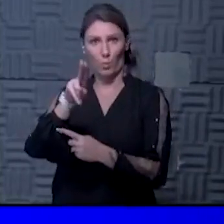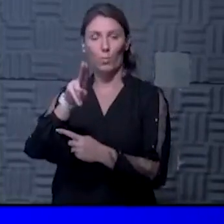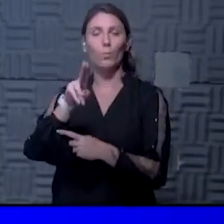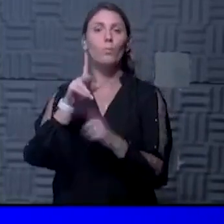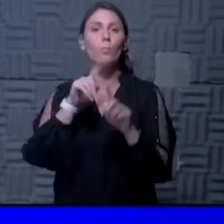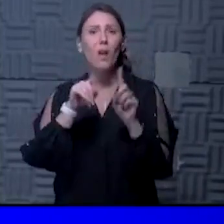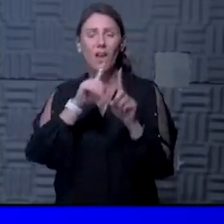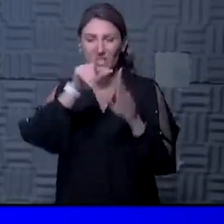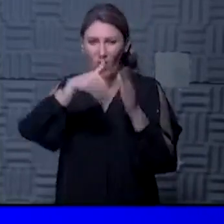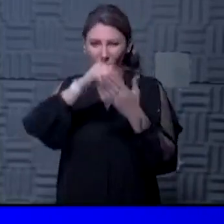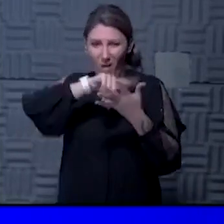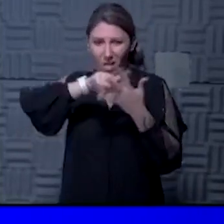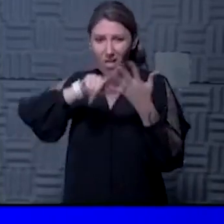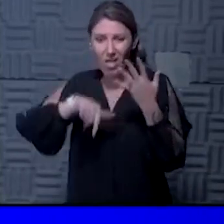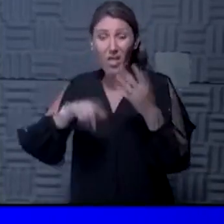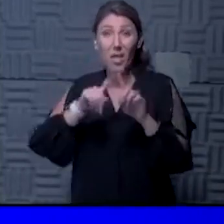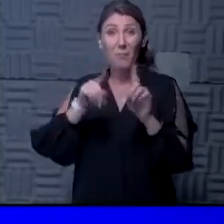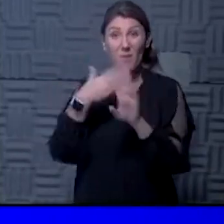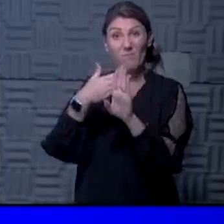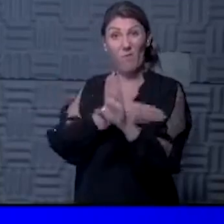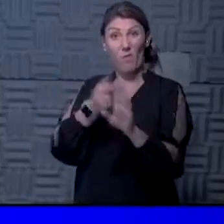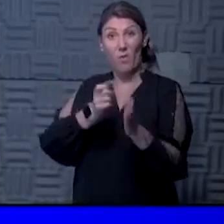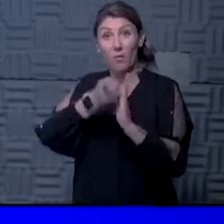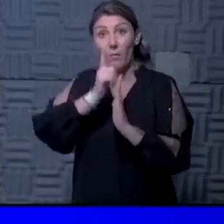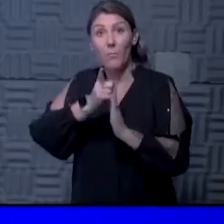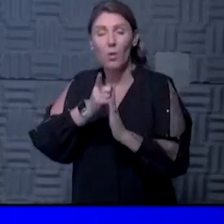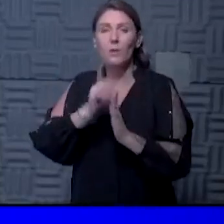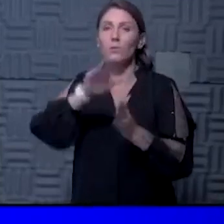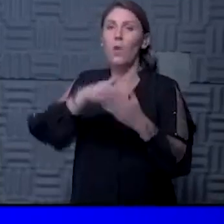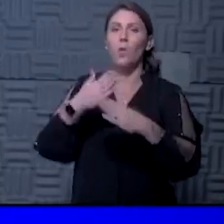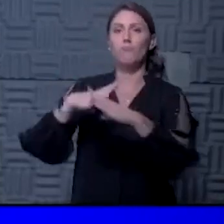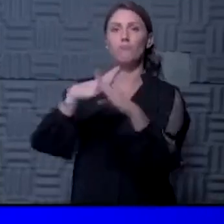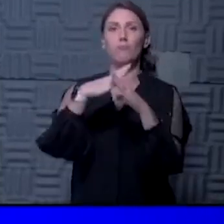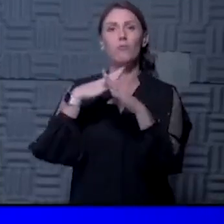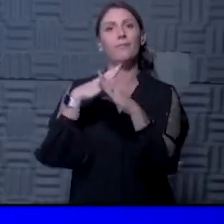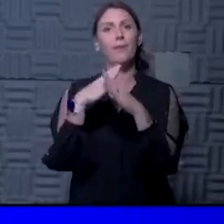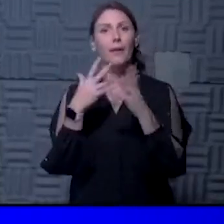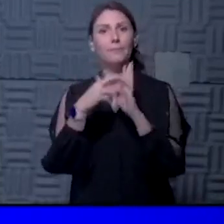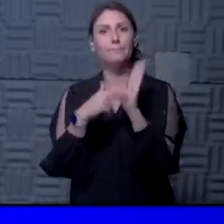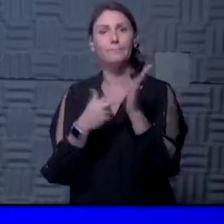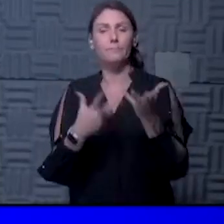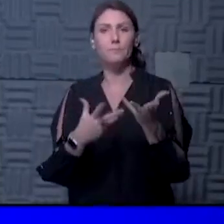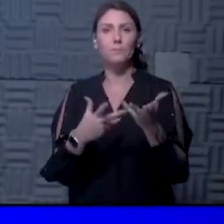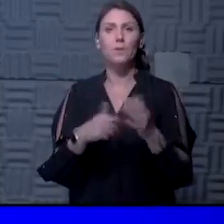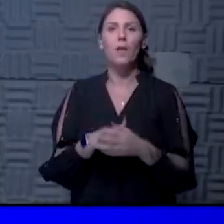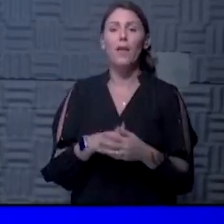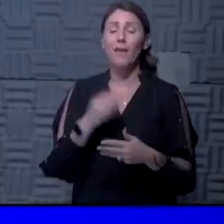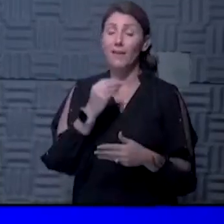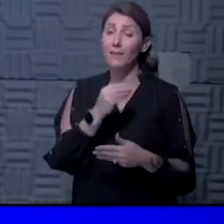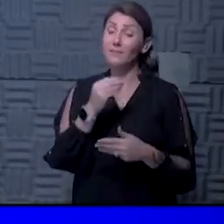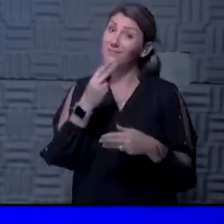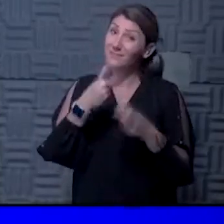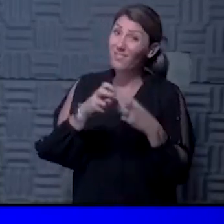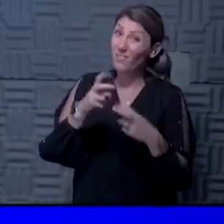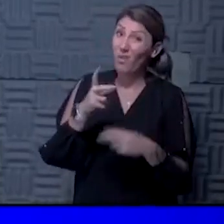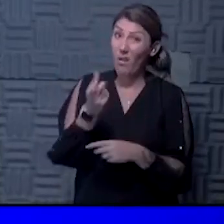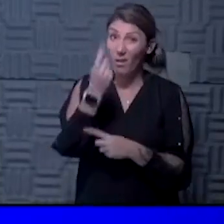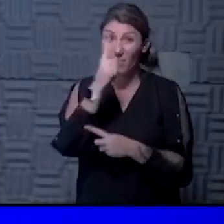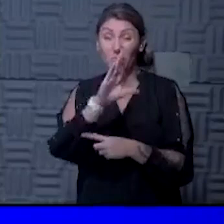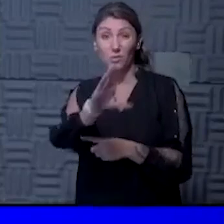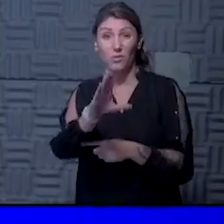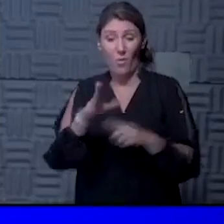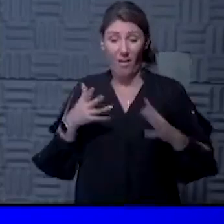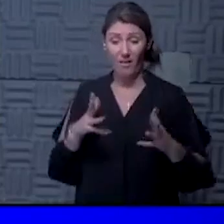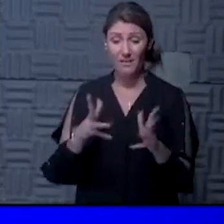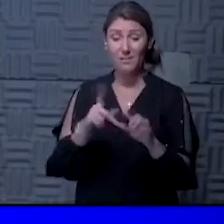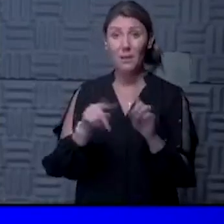before you get to that point, it's those preventive measures that you take. And it is difficult, and we do absolutely understand your anxiety, but doing all of